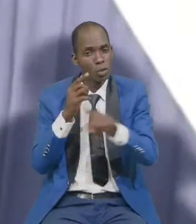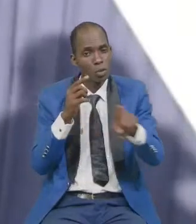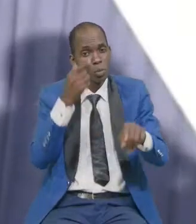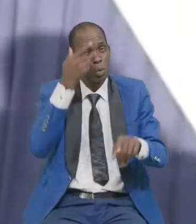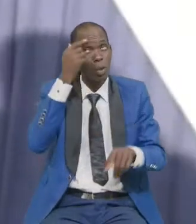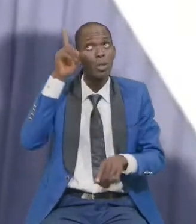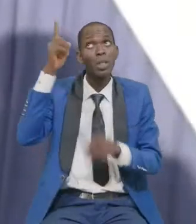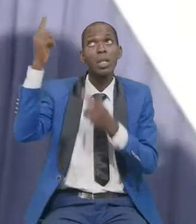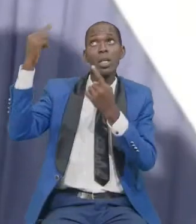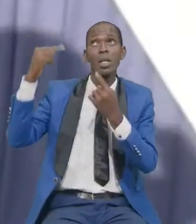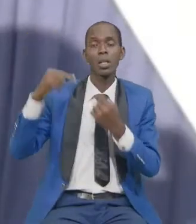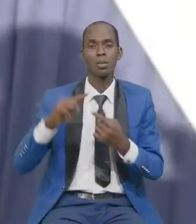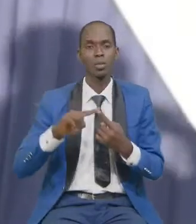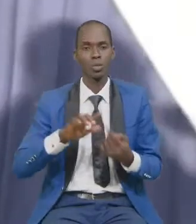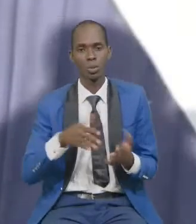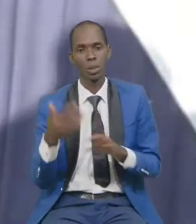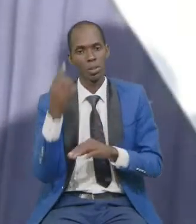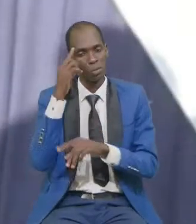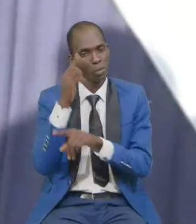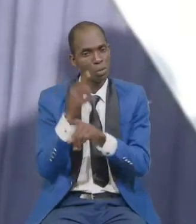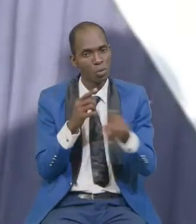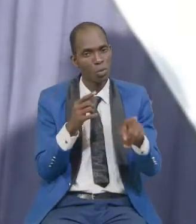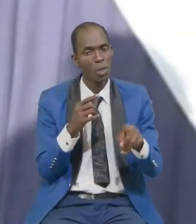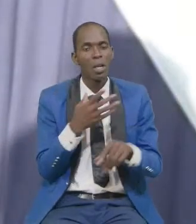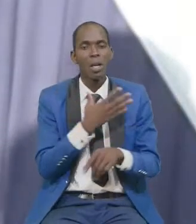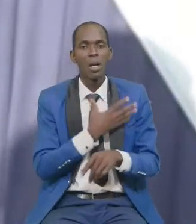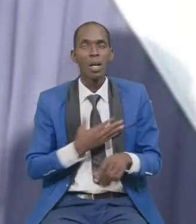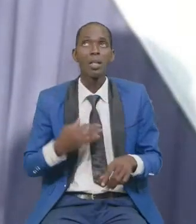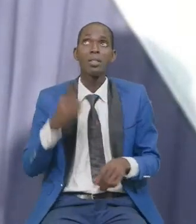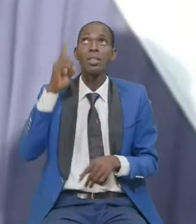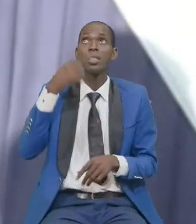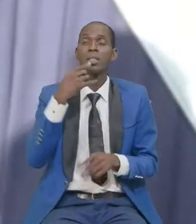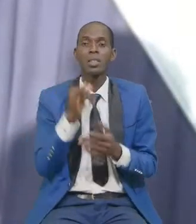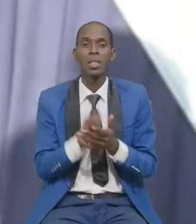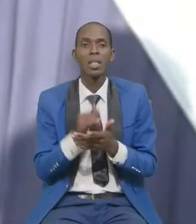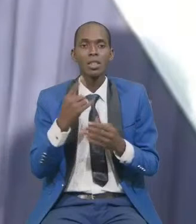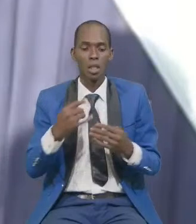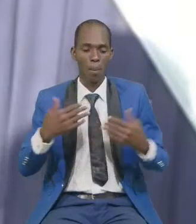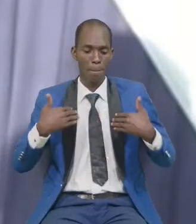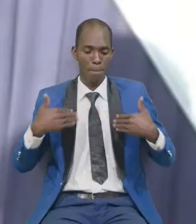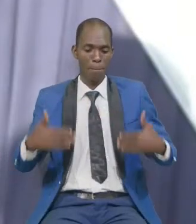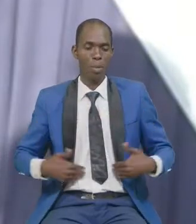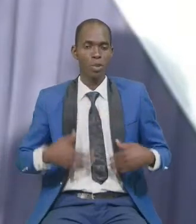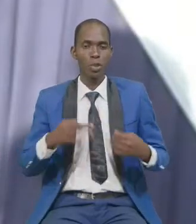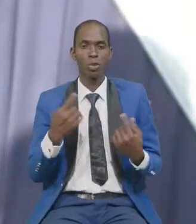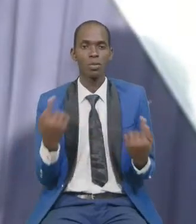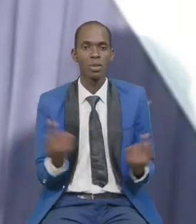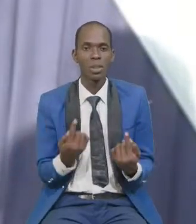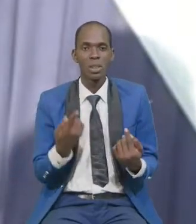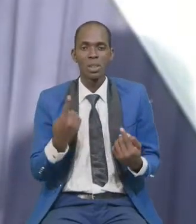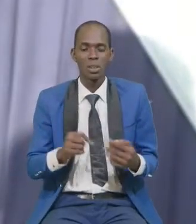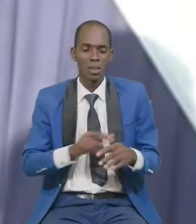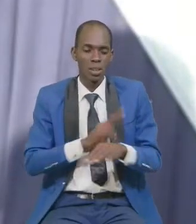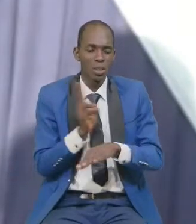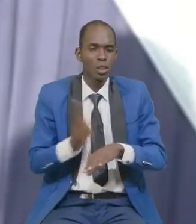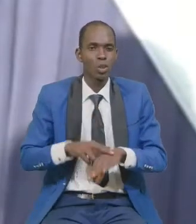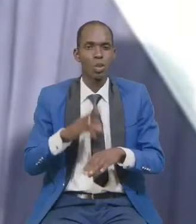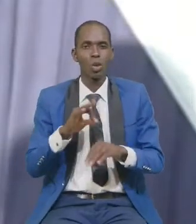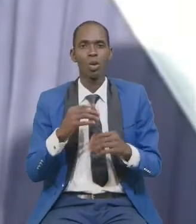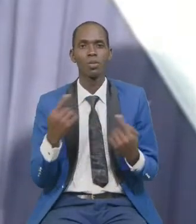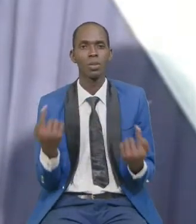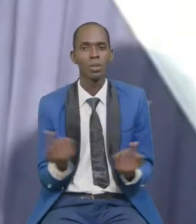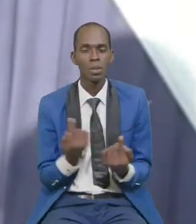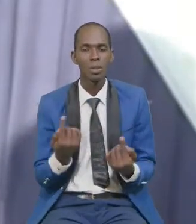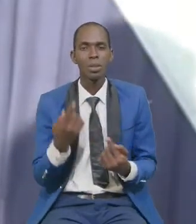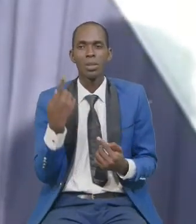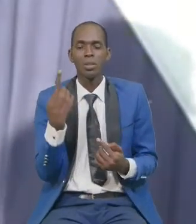to die for you. And he says, the body of sin, the very nature of sin, the